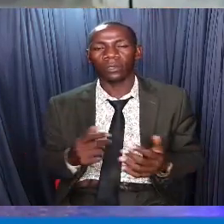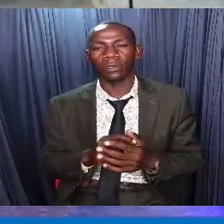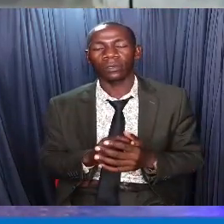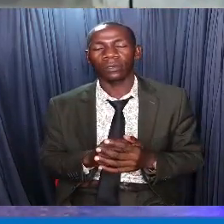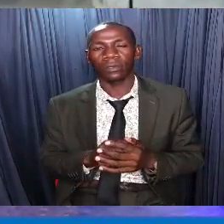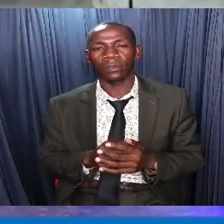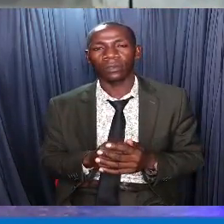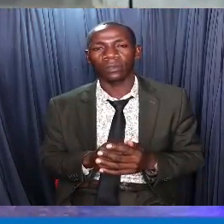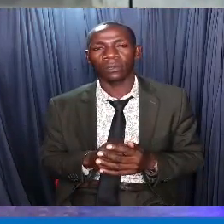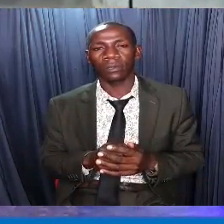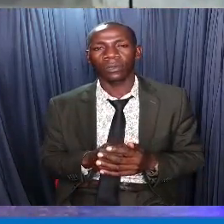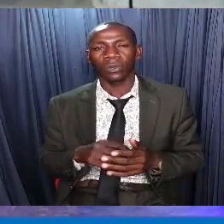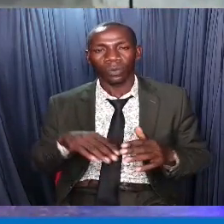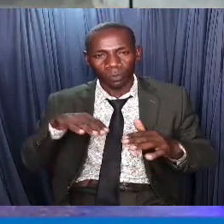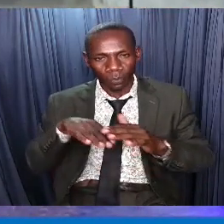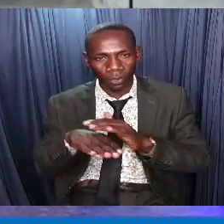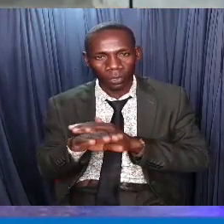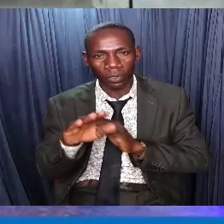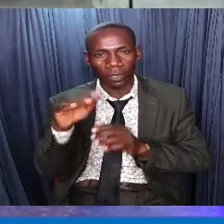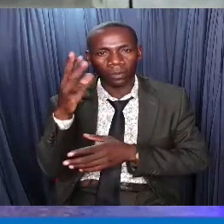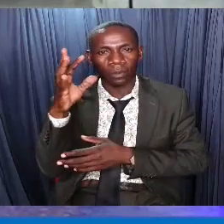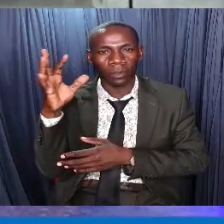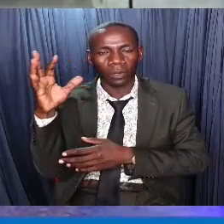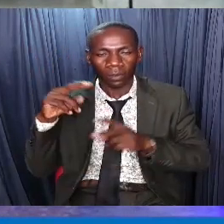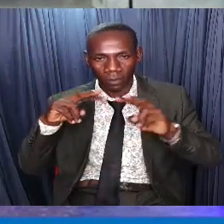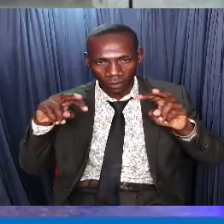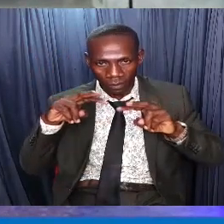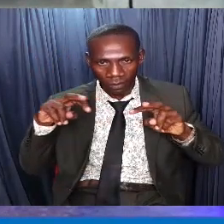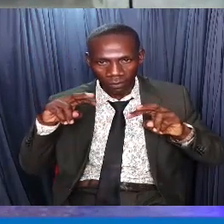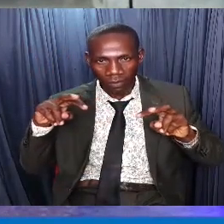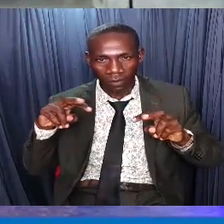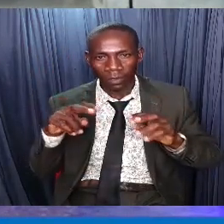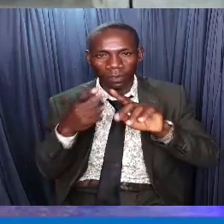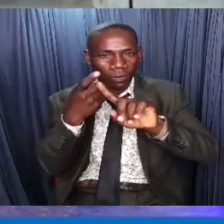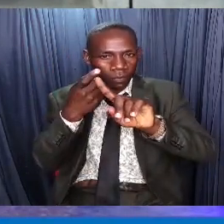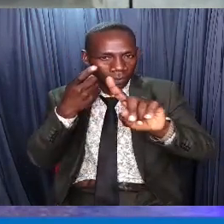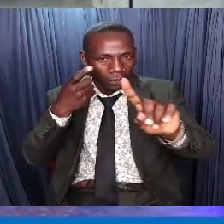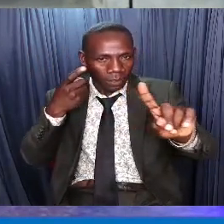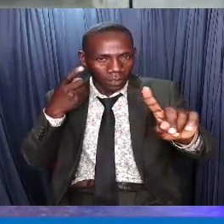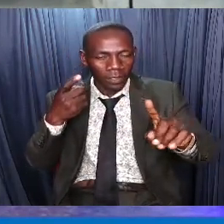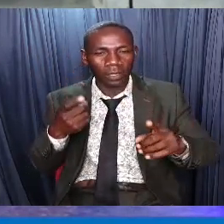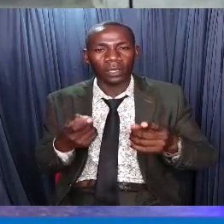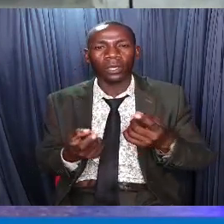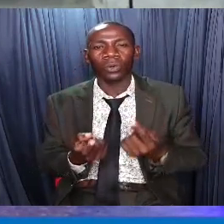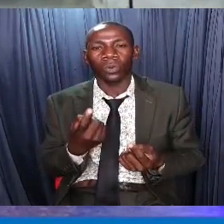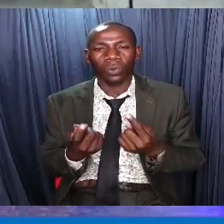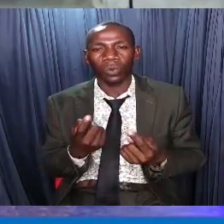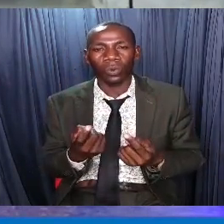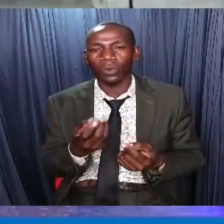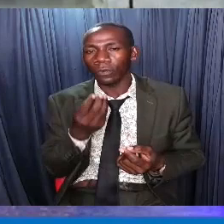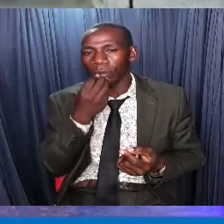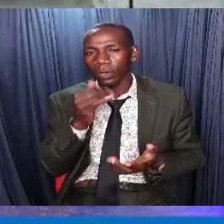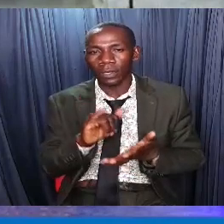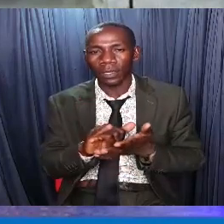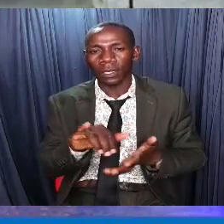children. Enda porini ukatafute. Go to the field and seek. Mawindo, uje unipikie chakula nipendezwacho. Come and prepare